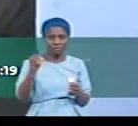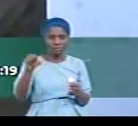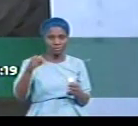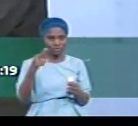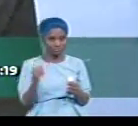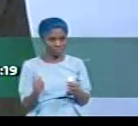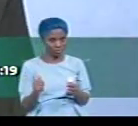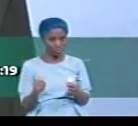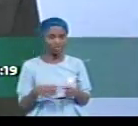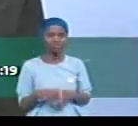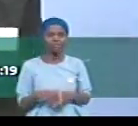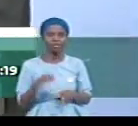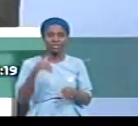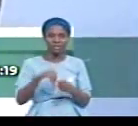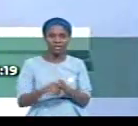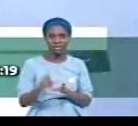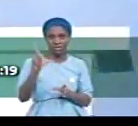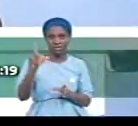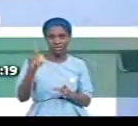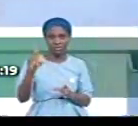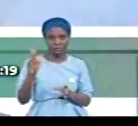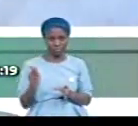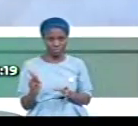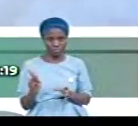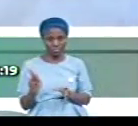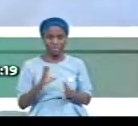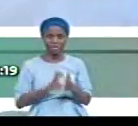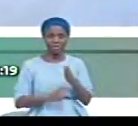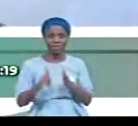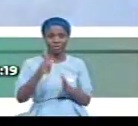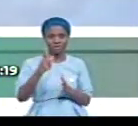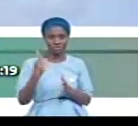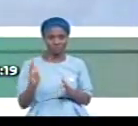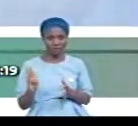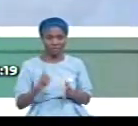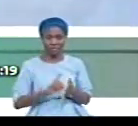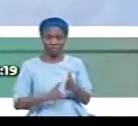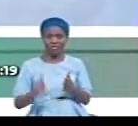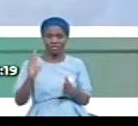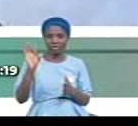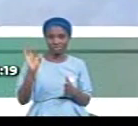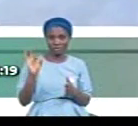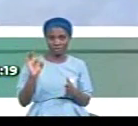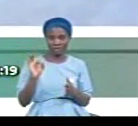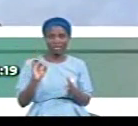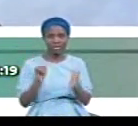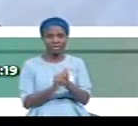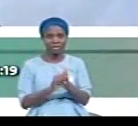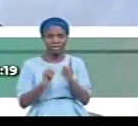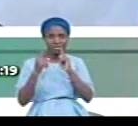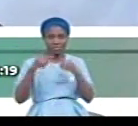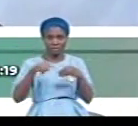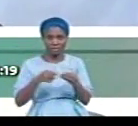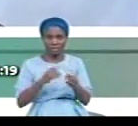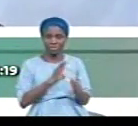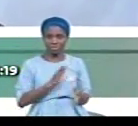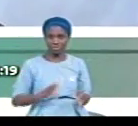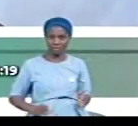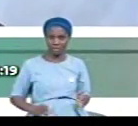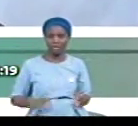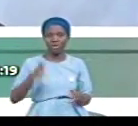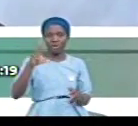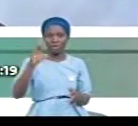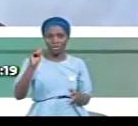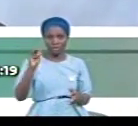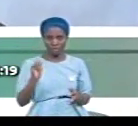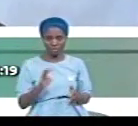Luke chapter 24, verse 19, that talks about Christ. And Romans chapter